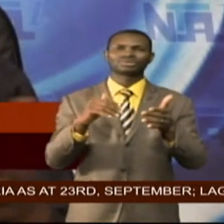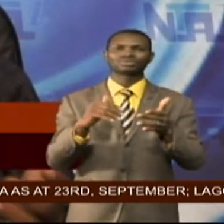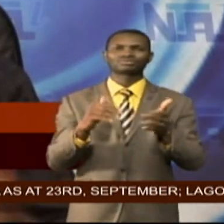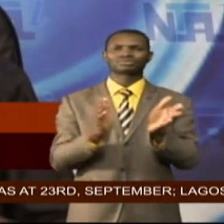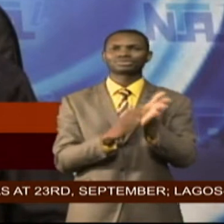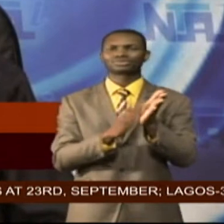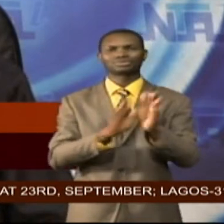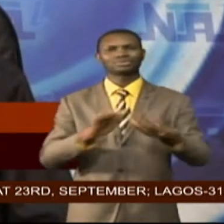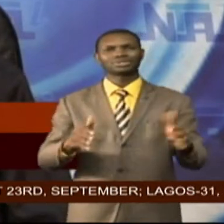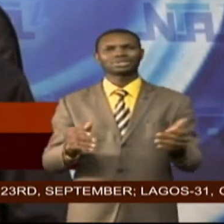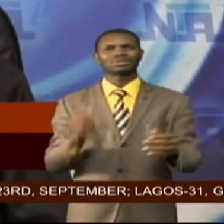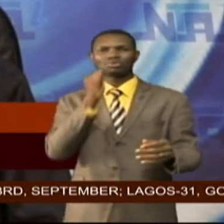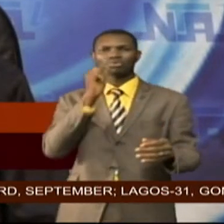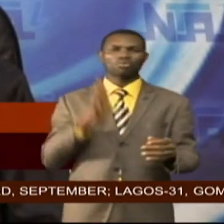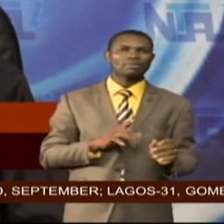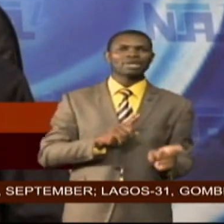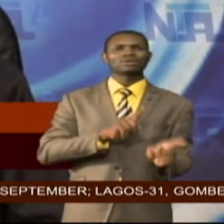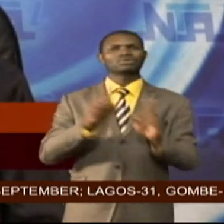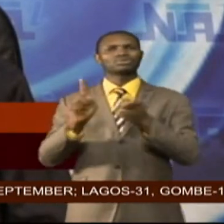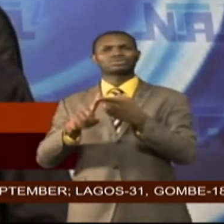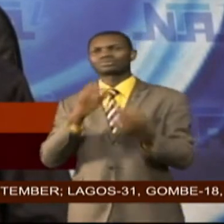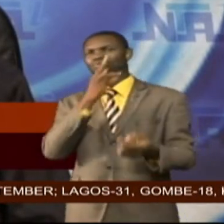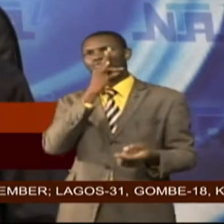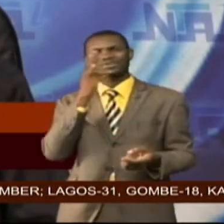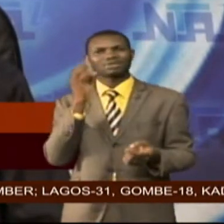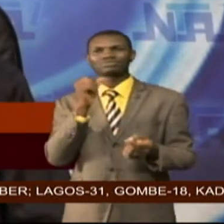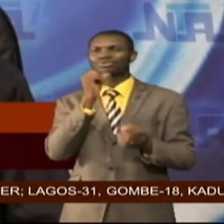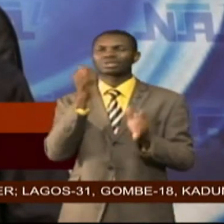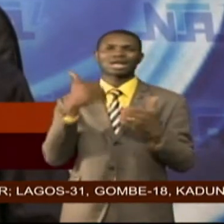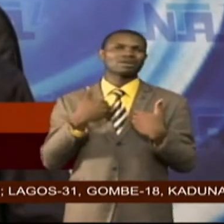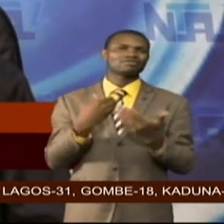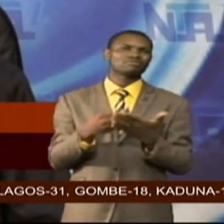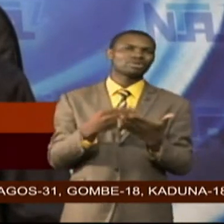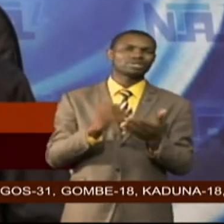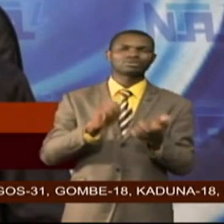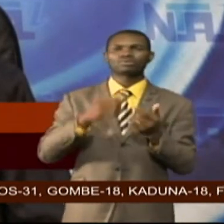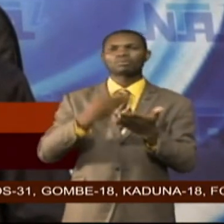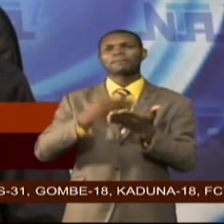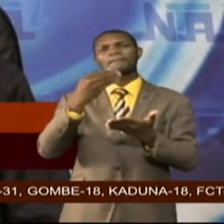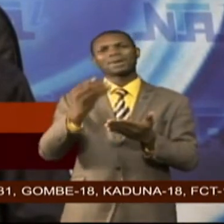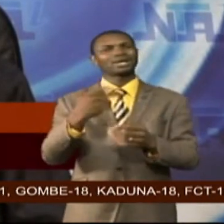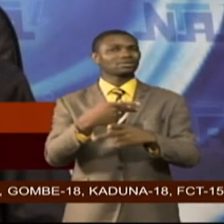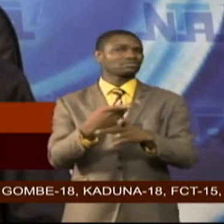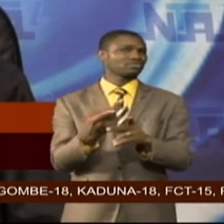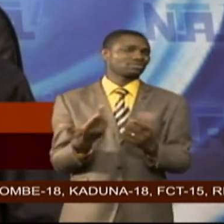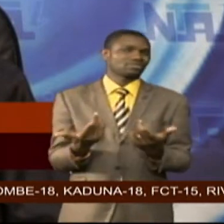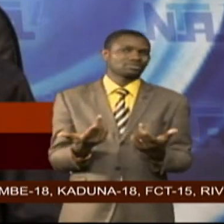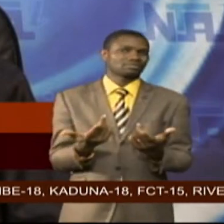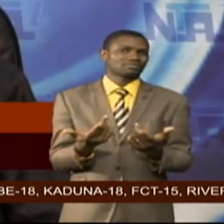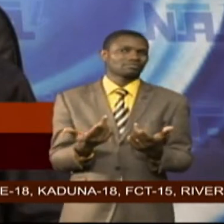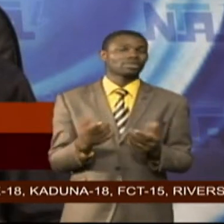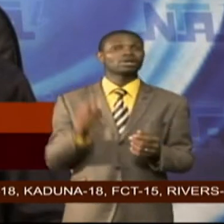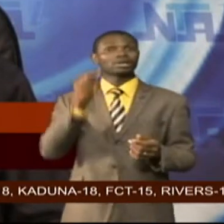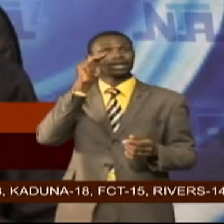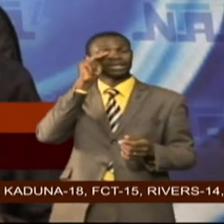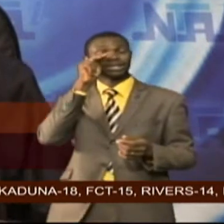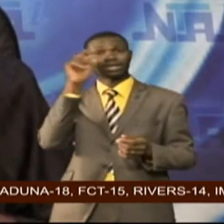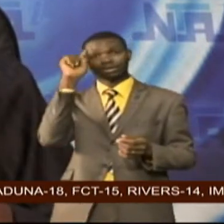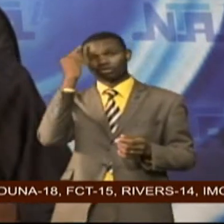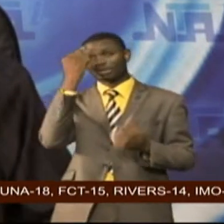So but these are the groups that don't have huge money to buy these products. So the Nigerian government now